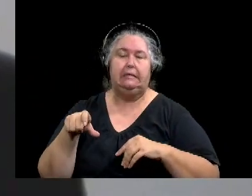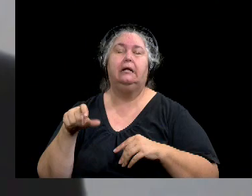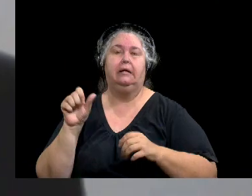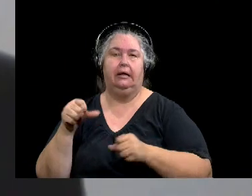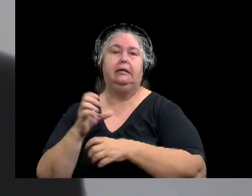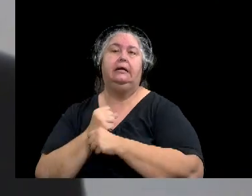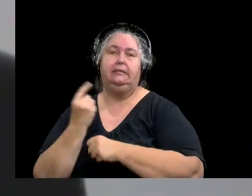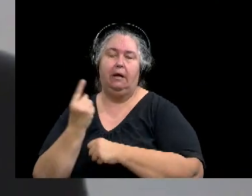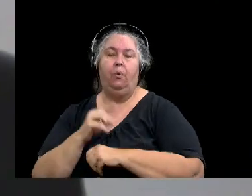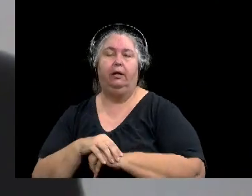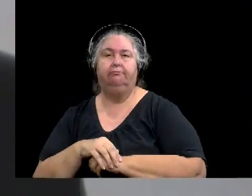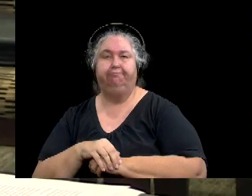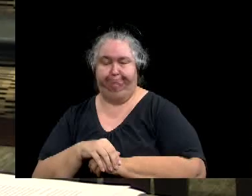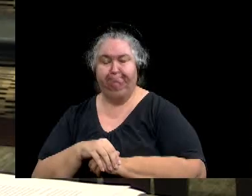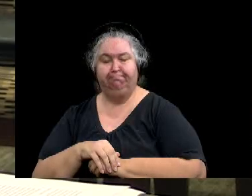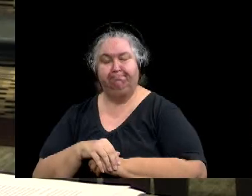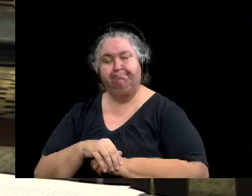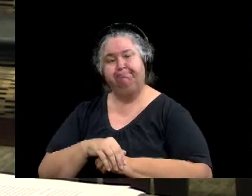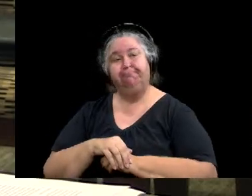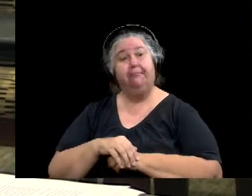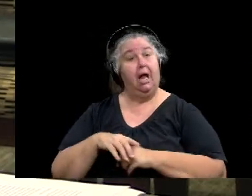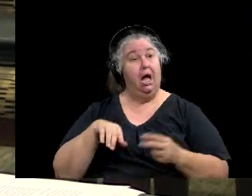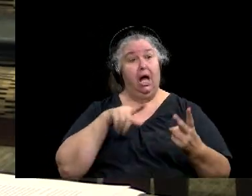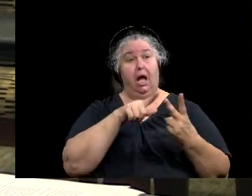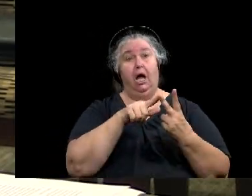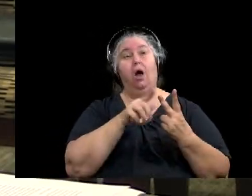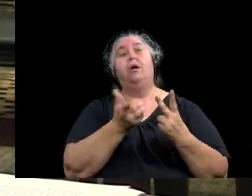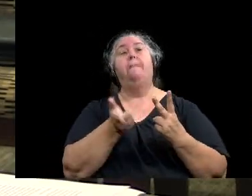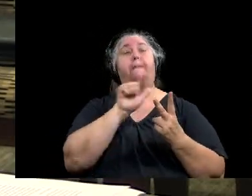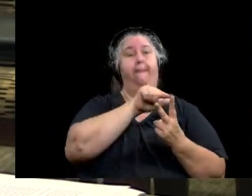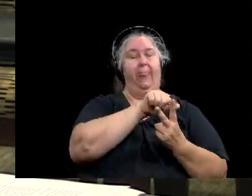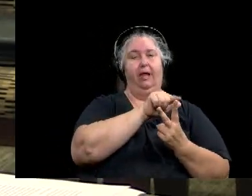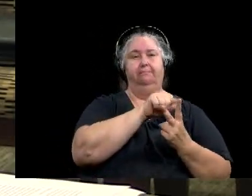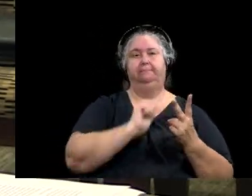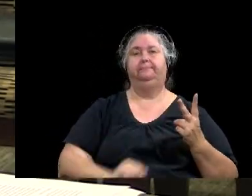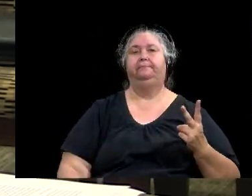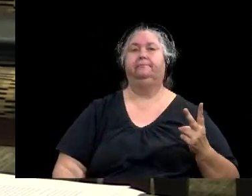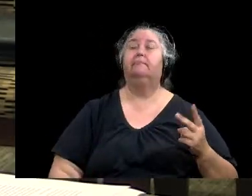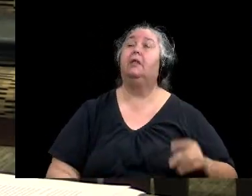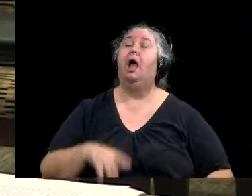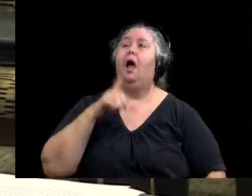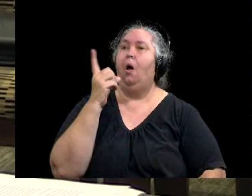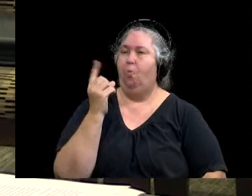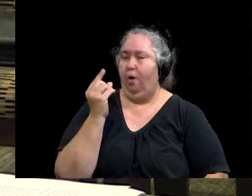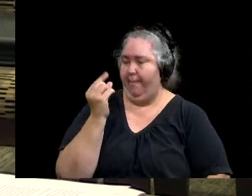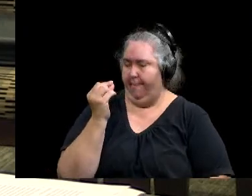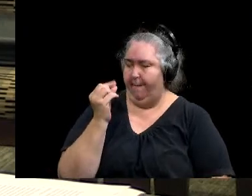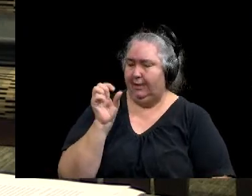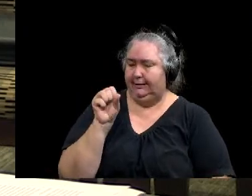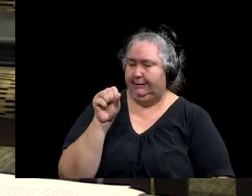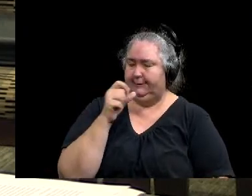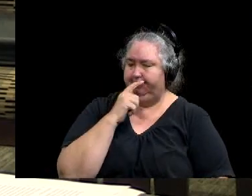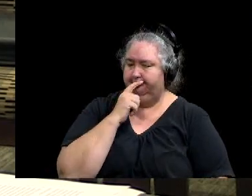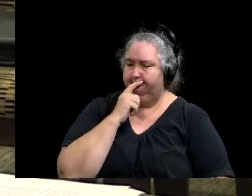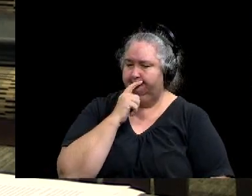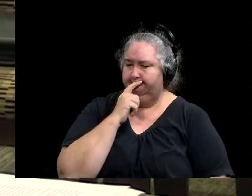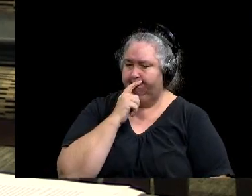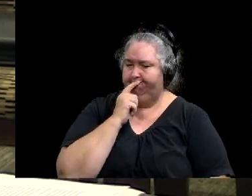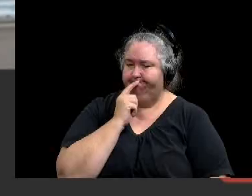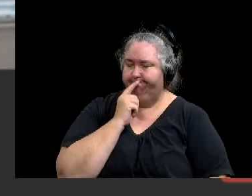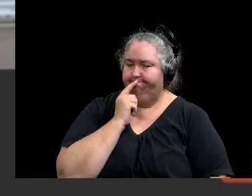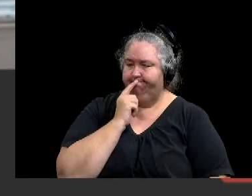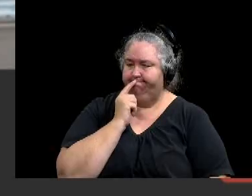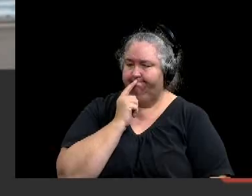Rihanna, we'll be back to you in a moment. Drake, you have another question for us? Yeah, I had one other question, kind of